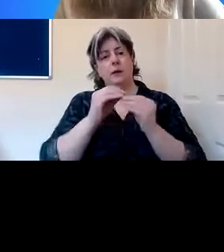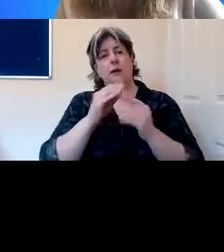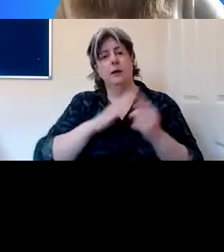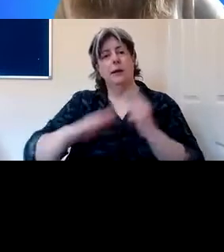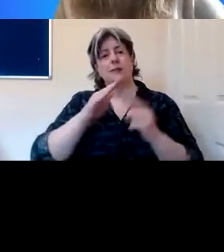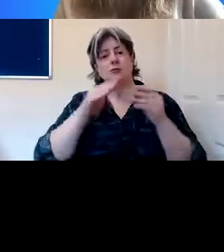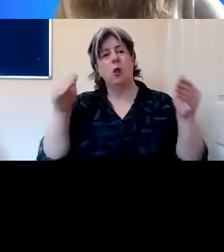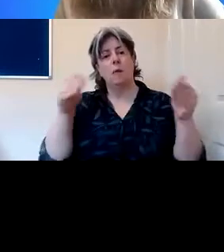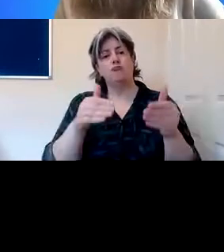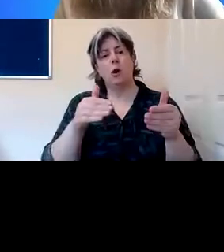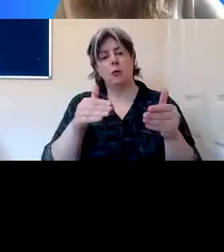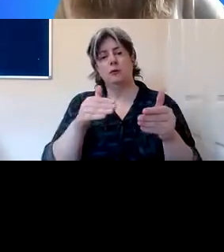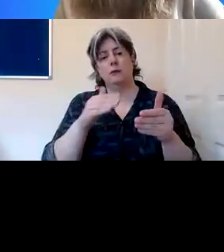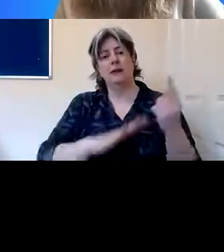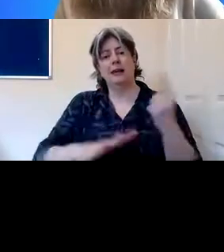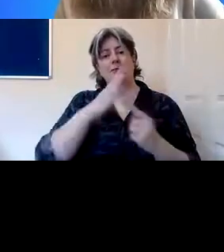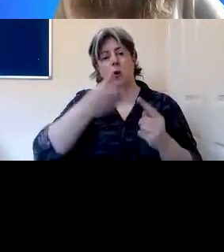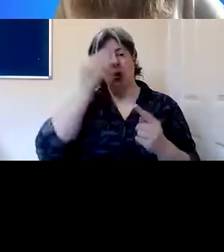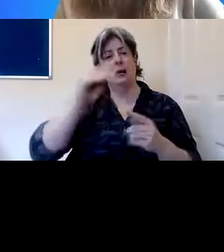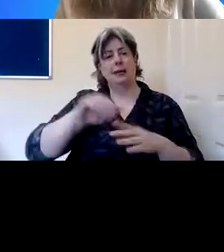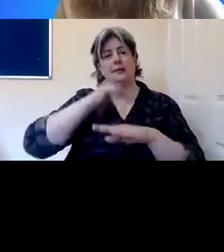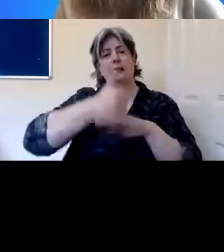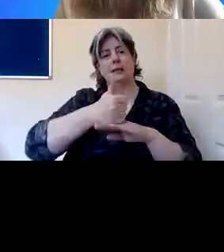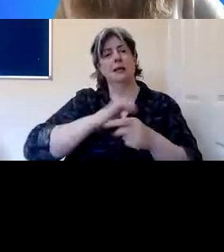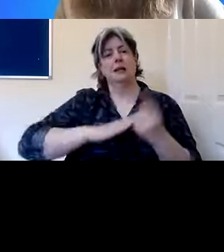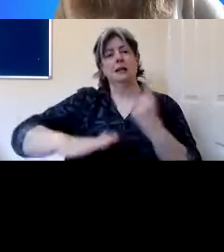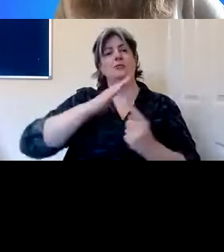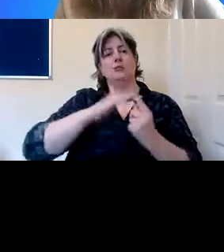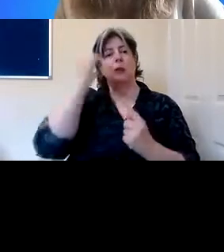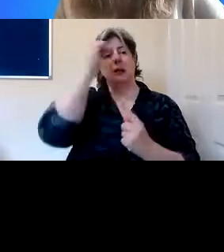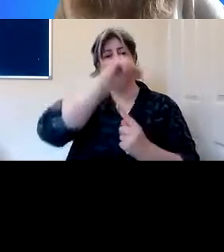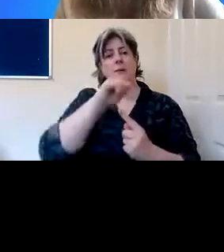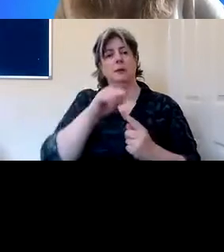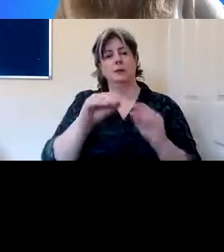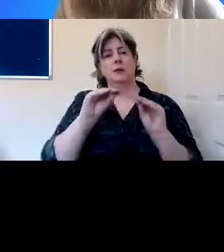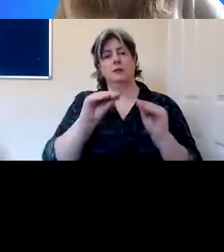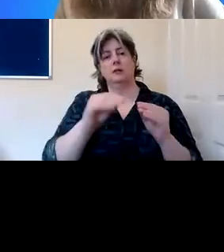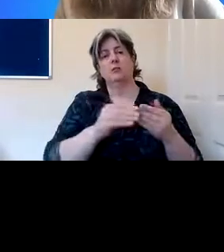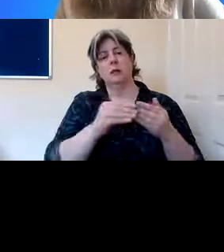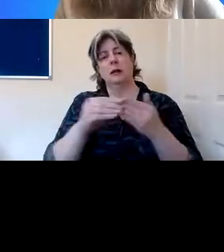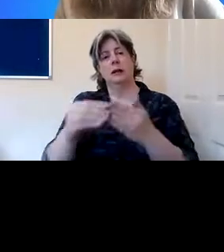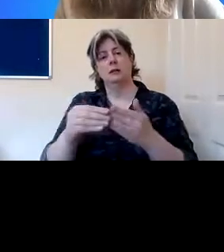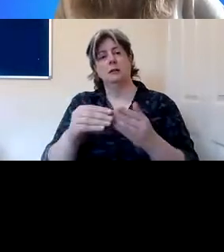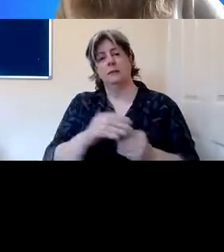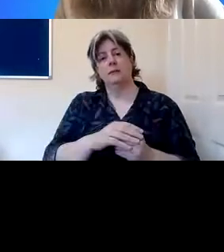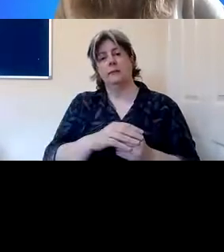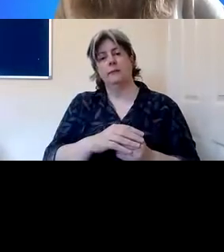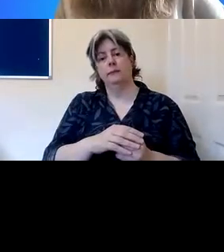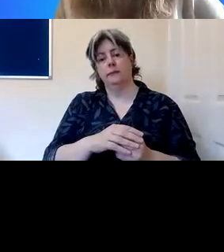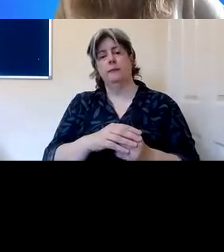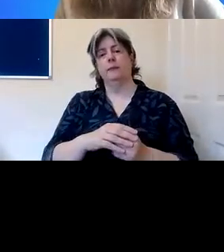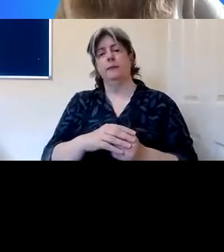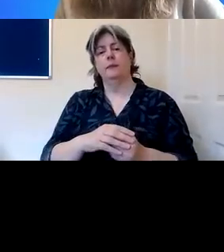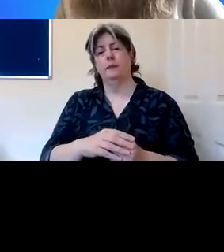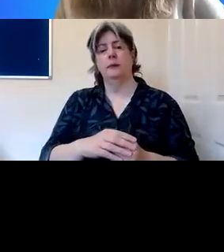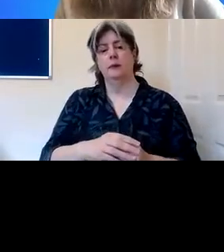learning and the establishment of our National Academy for Educational Leadership. Now, I'm not about to drive a